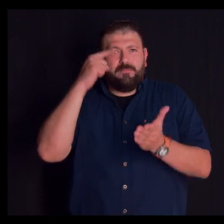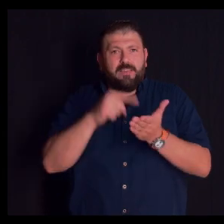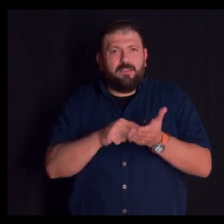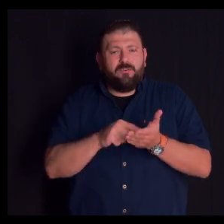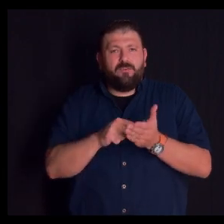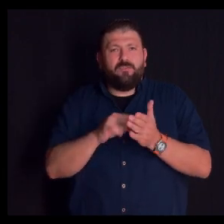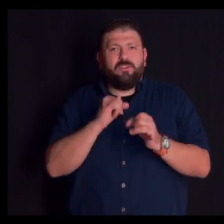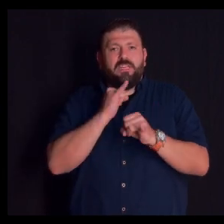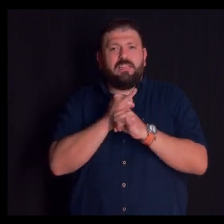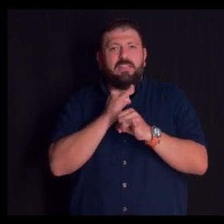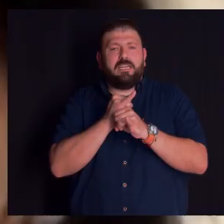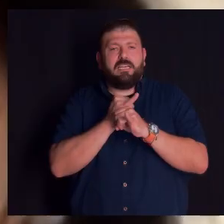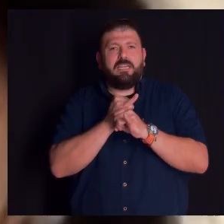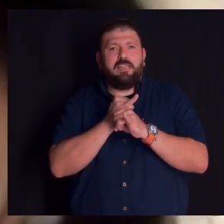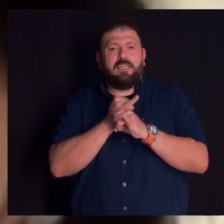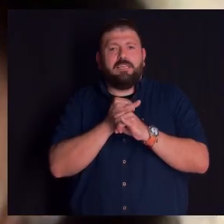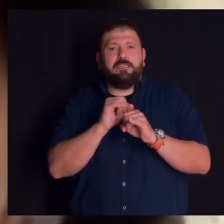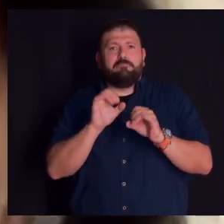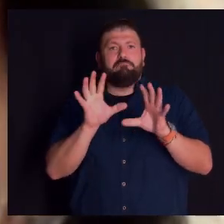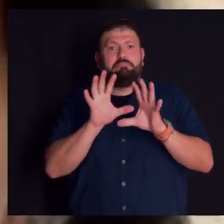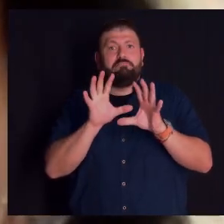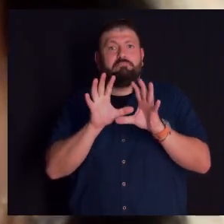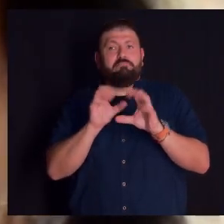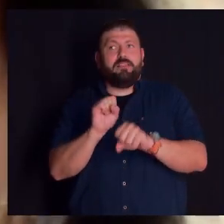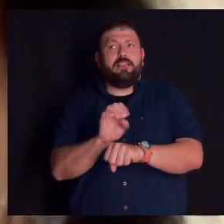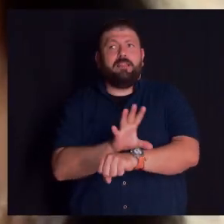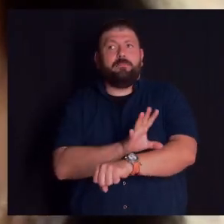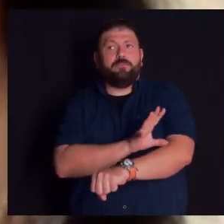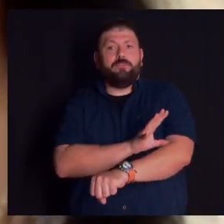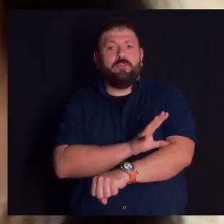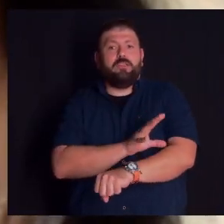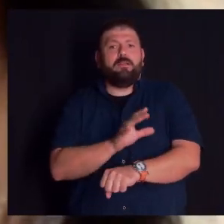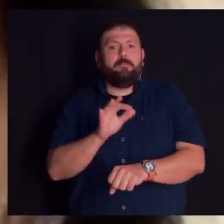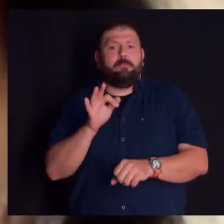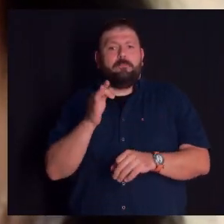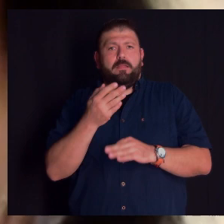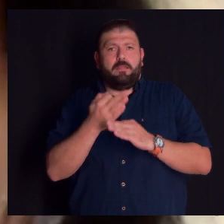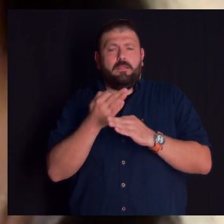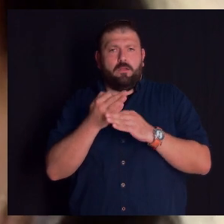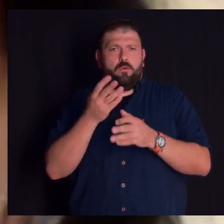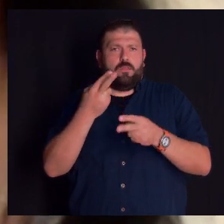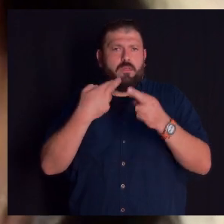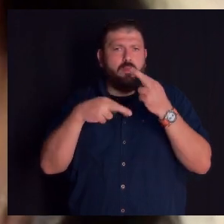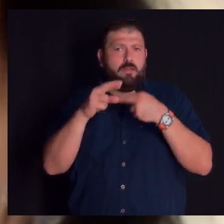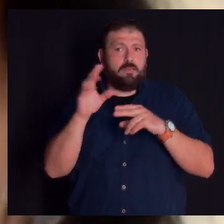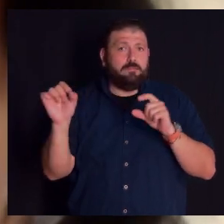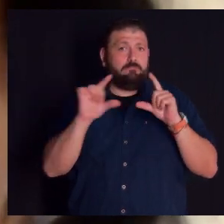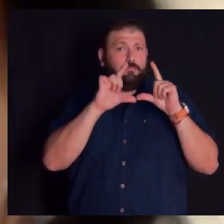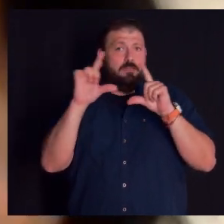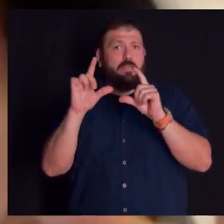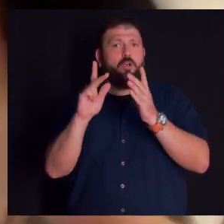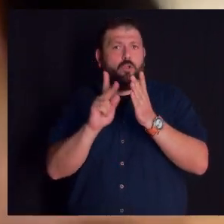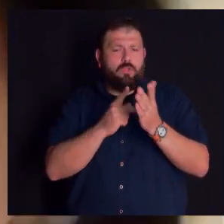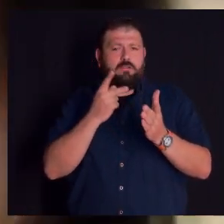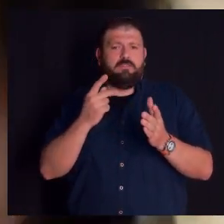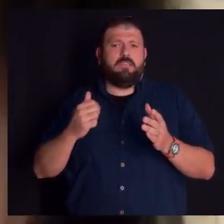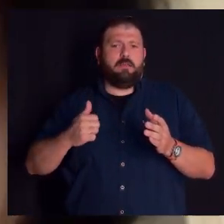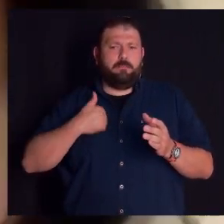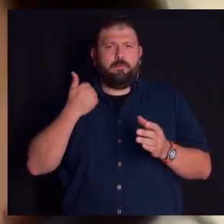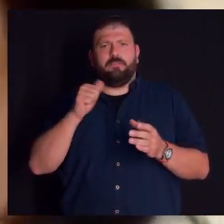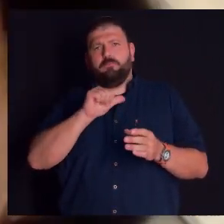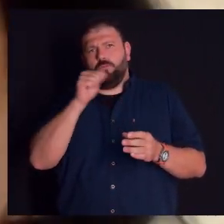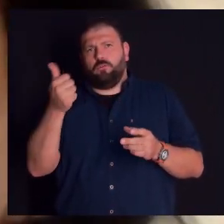I think they were so excited that they froze. As soon as they back, we'll go to